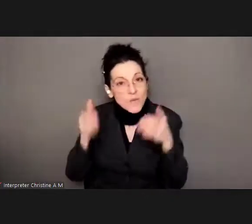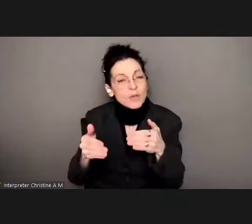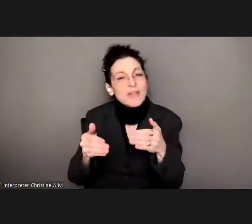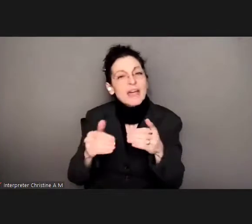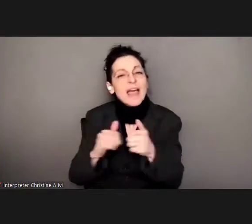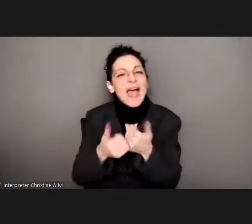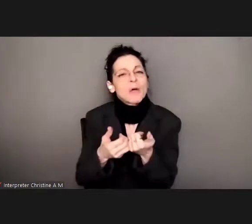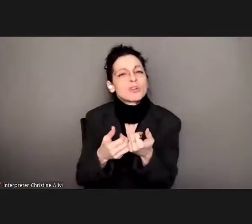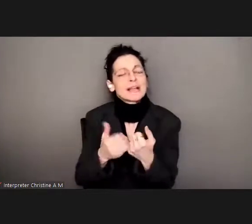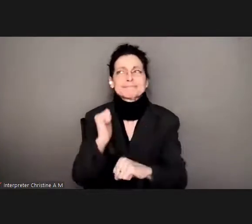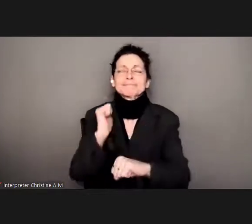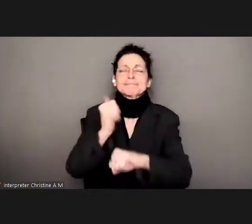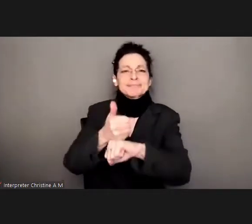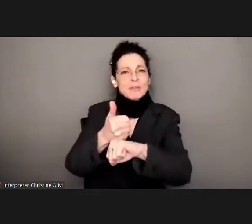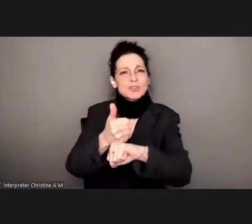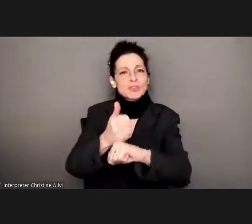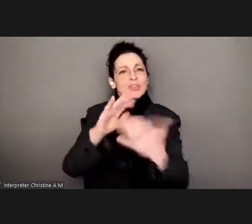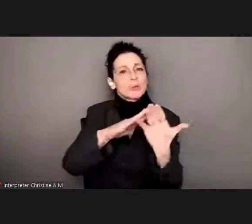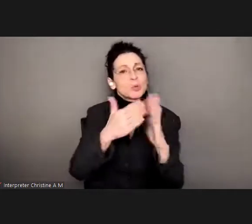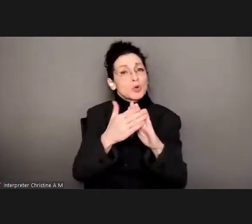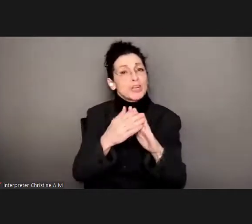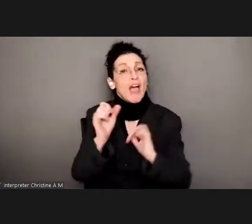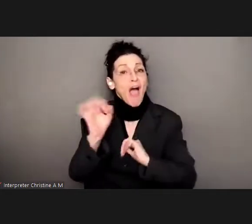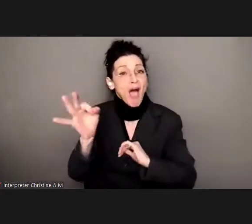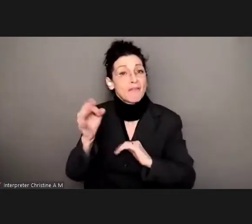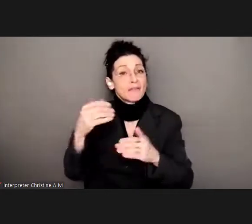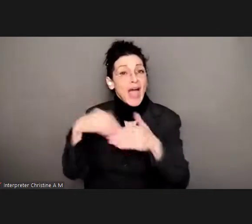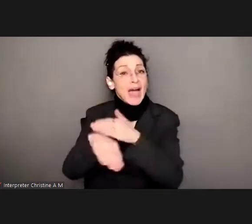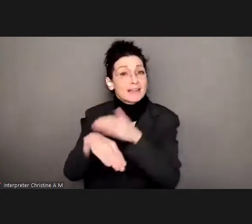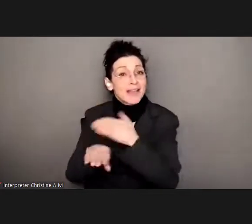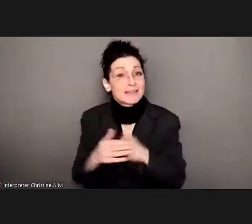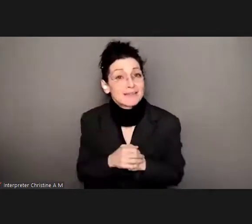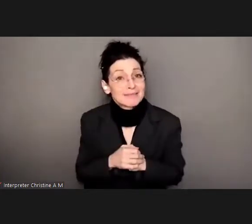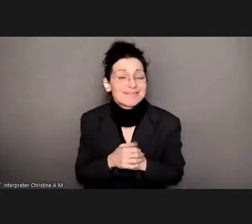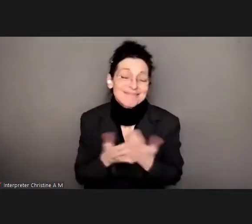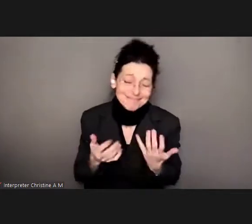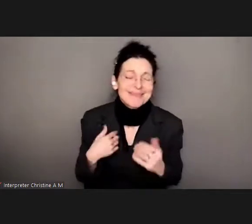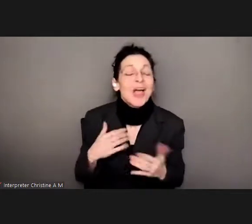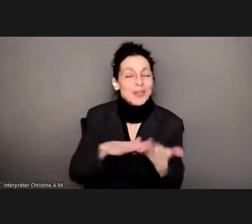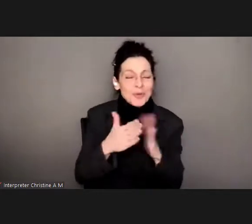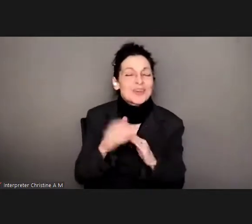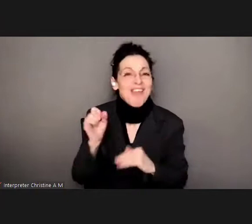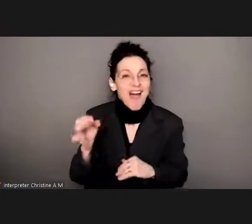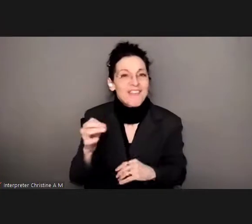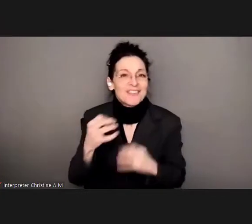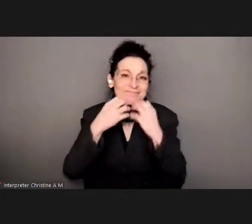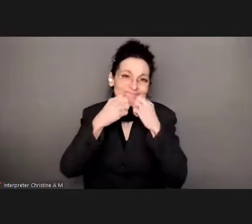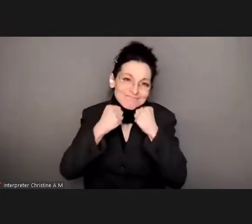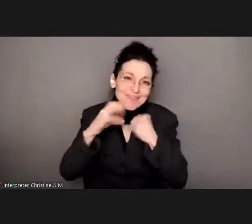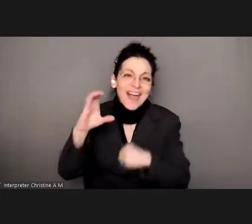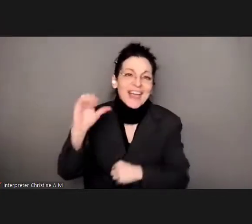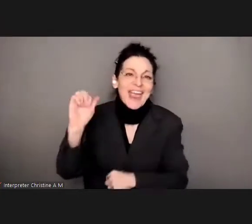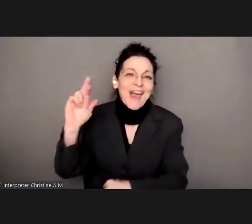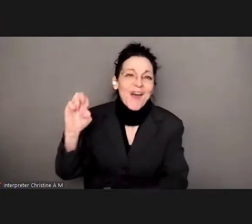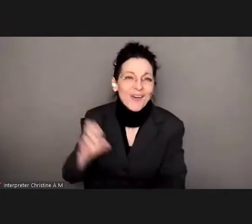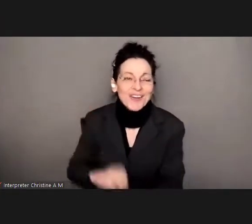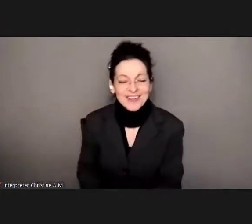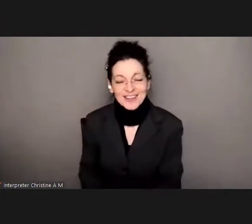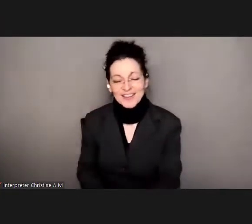I might need to be talked through this. I clicked on